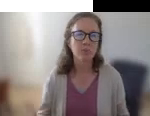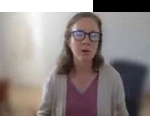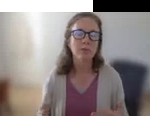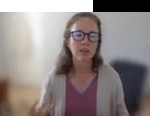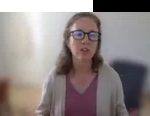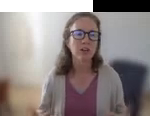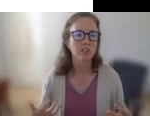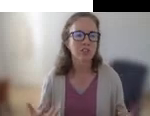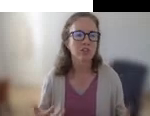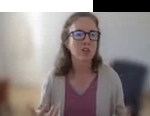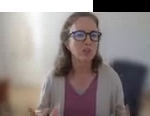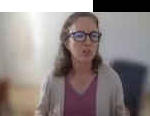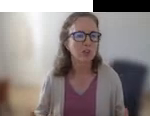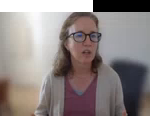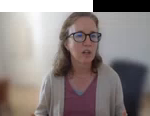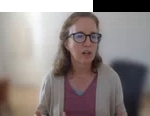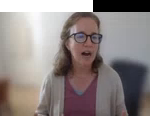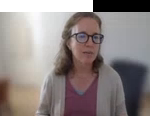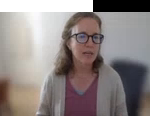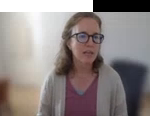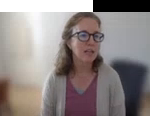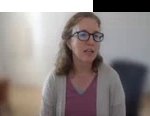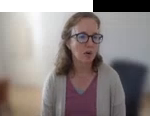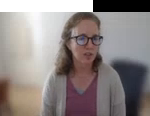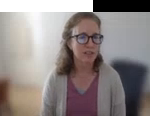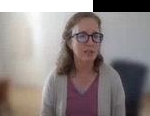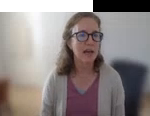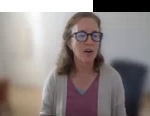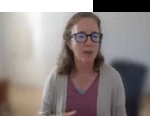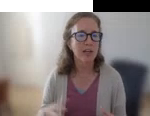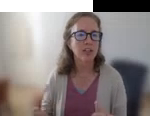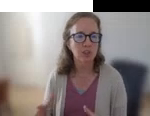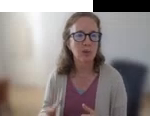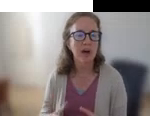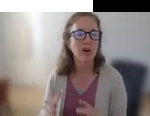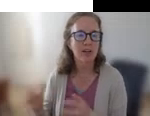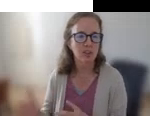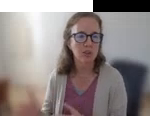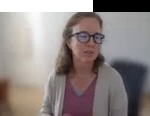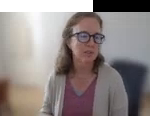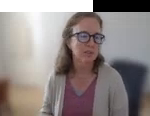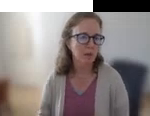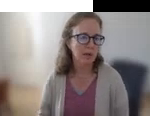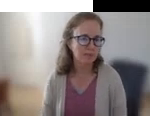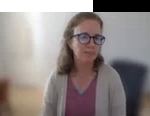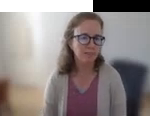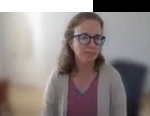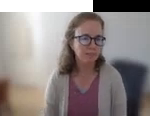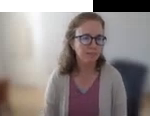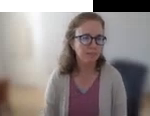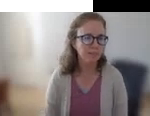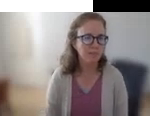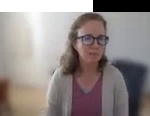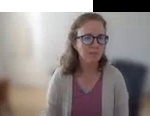is probably the largest stressful item in any course is how am I going to do, how can I do this assignment well?